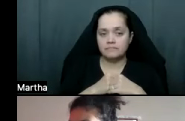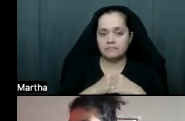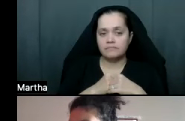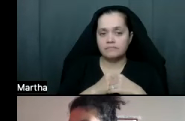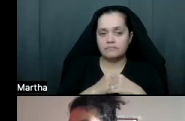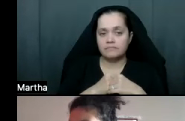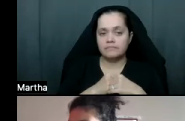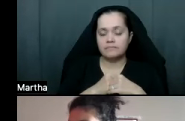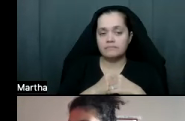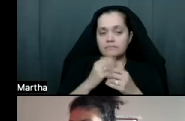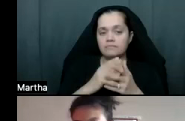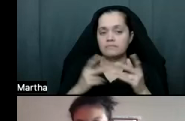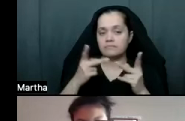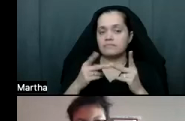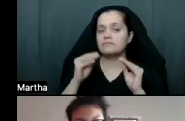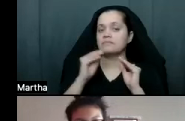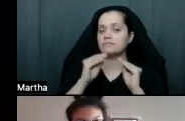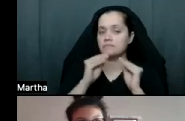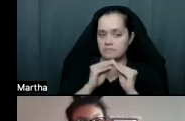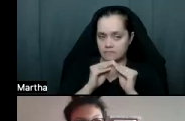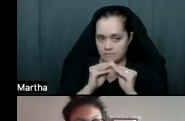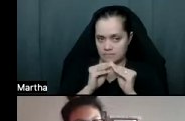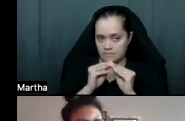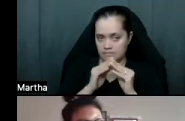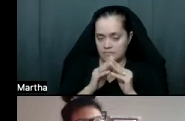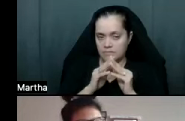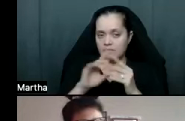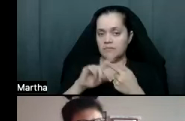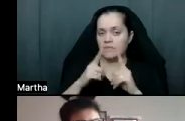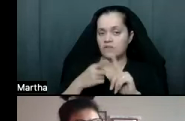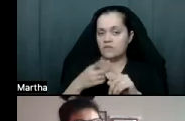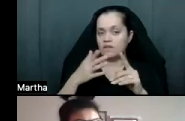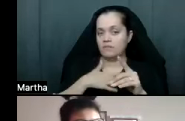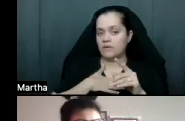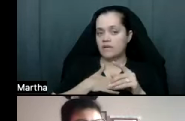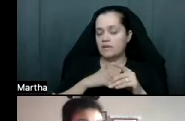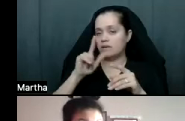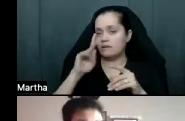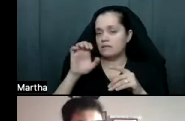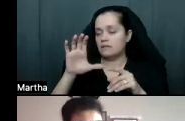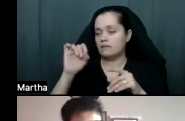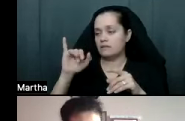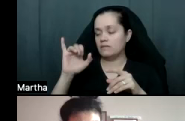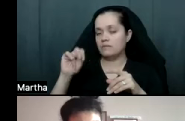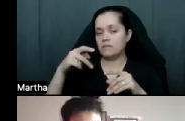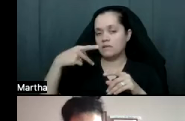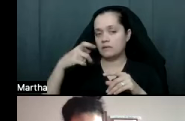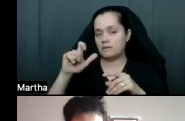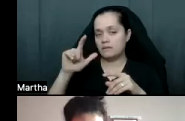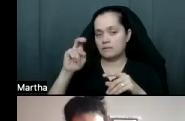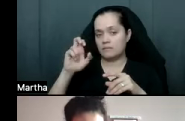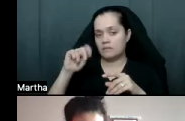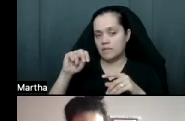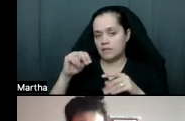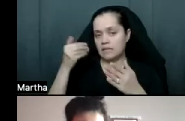But some places have even more. A friend of mine has a lake cabin in Pelican Township near